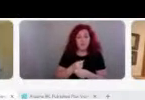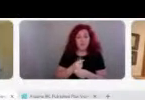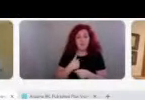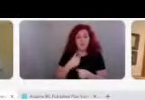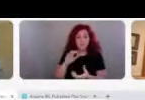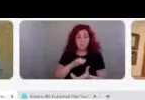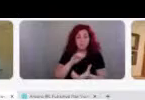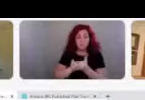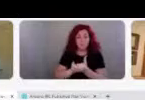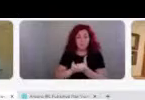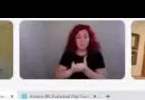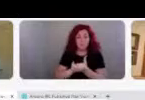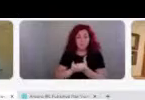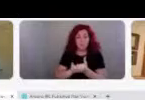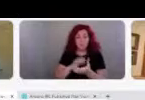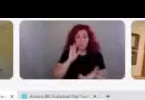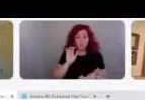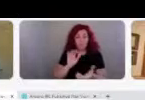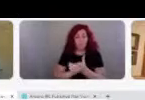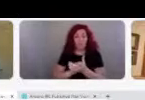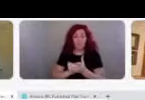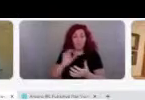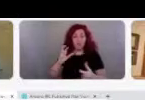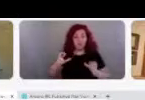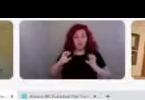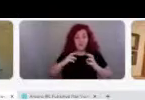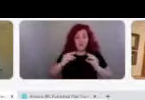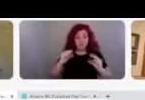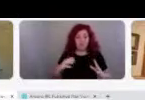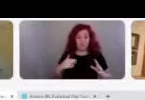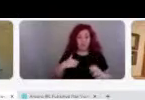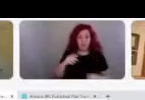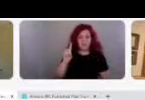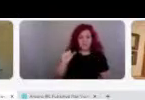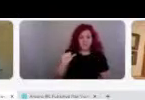married my wife is a retired teacher i'm disabled